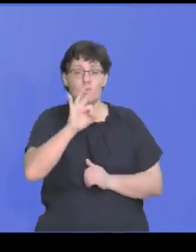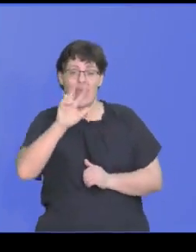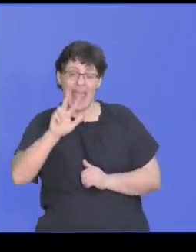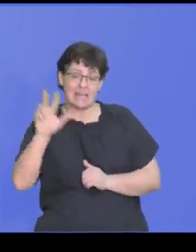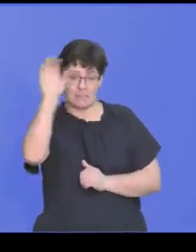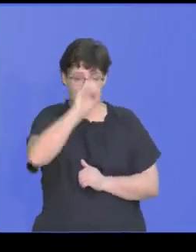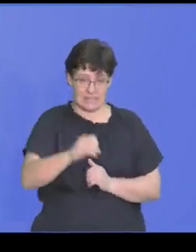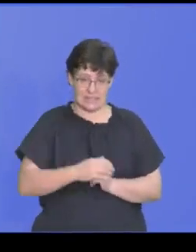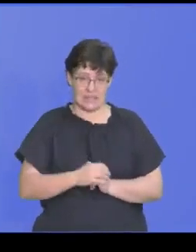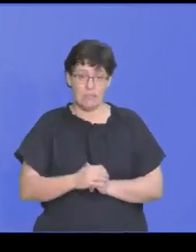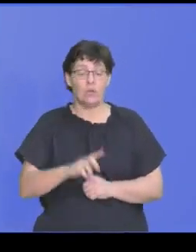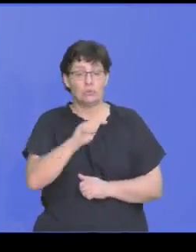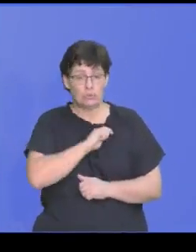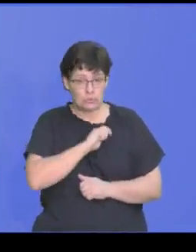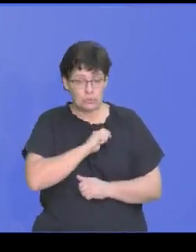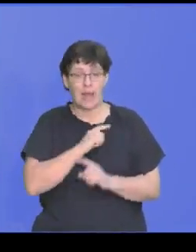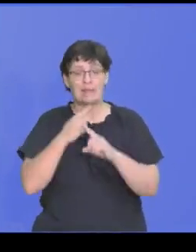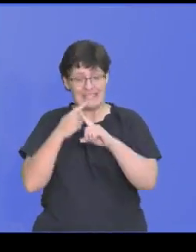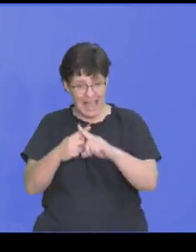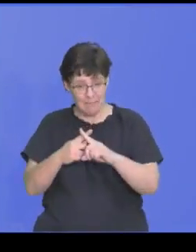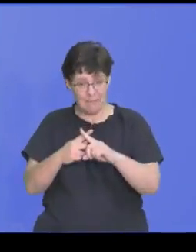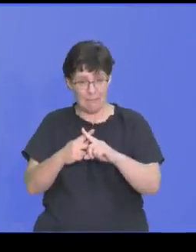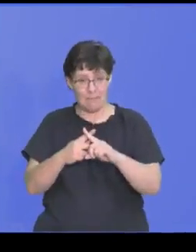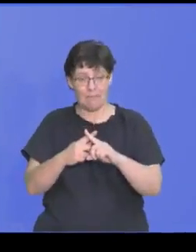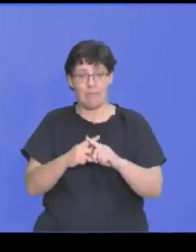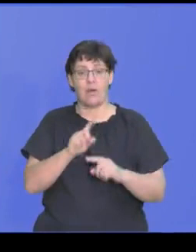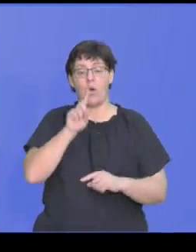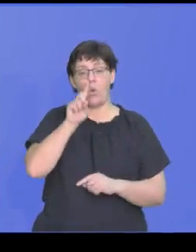4.38%. So I'm actually still multiplying it by